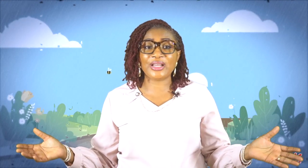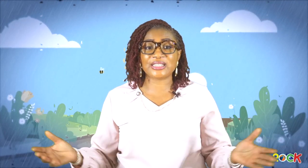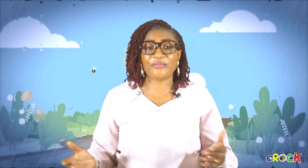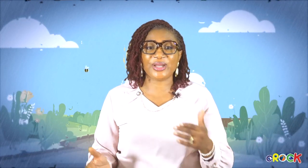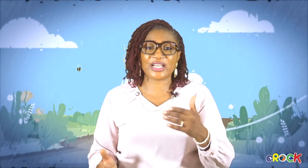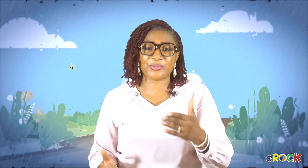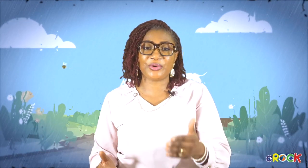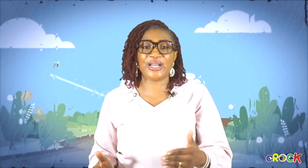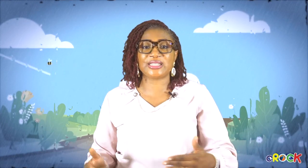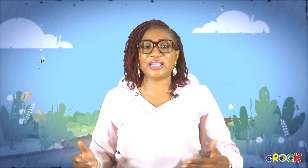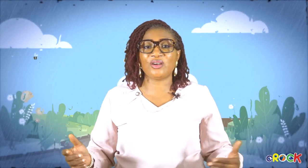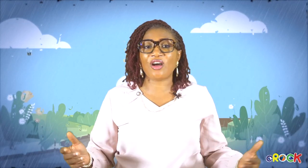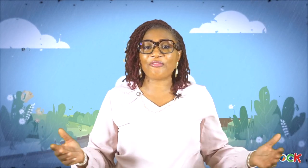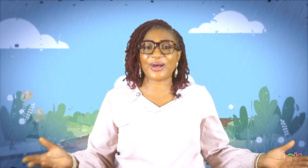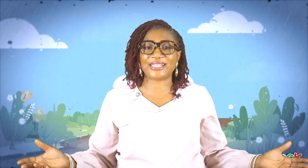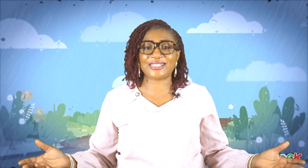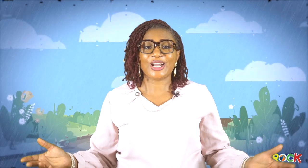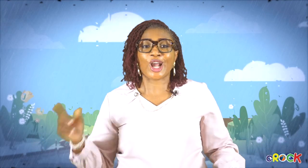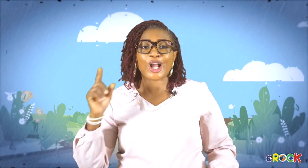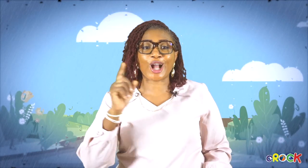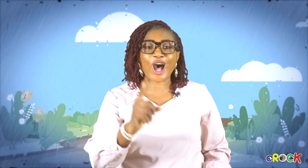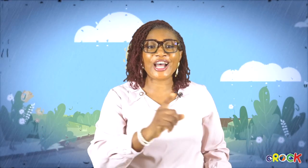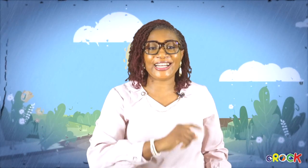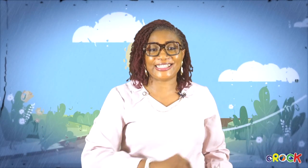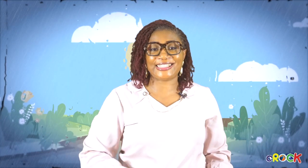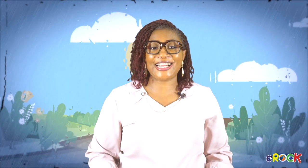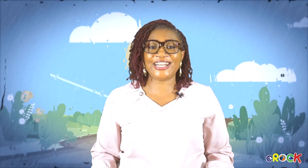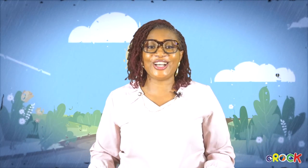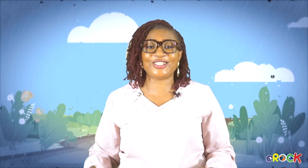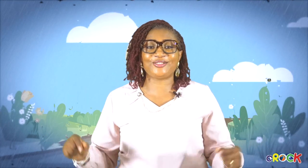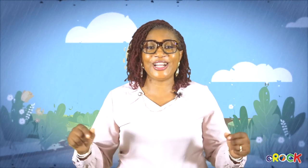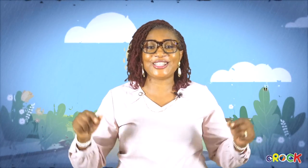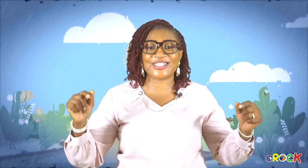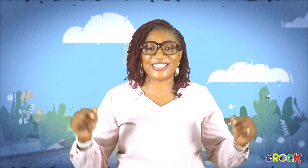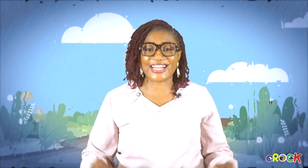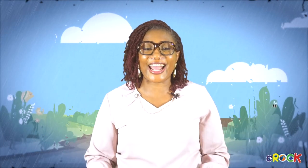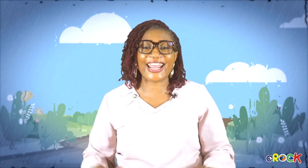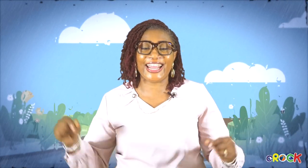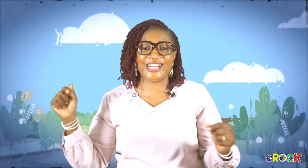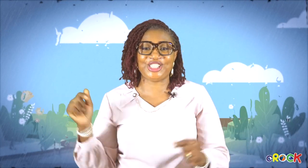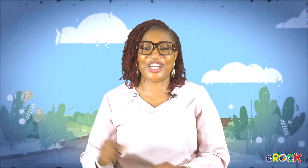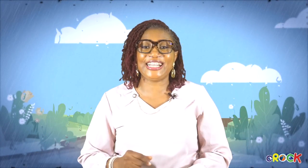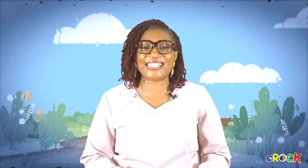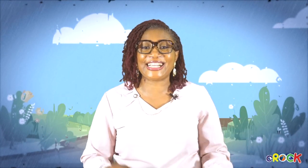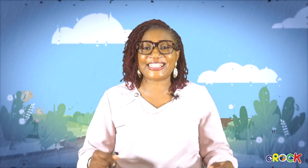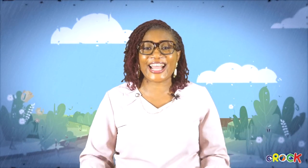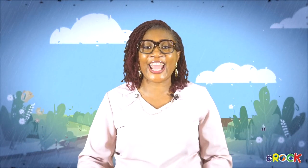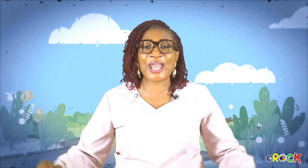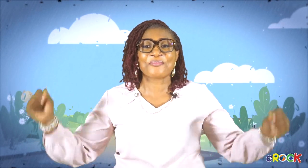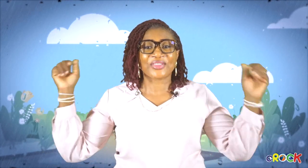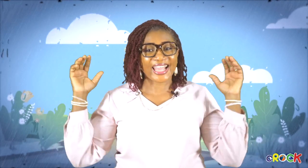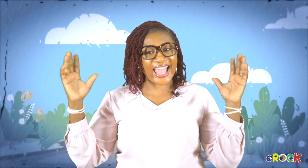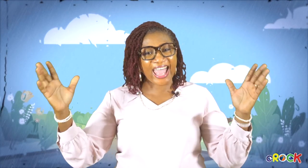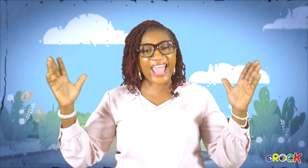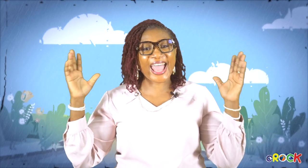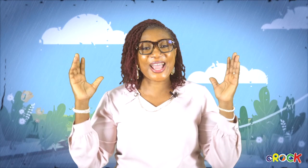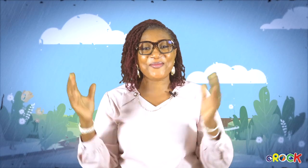our parents have been experiencing a rough patch. God is sending us rain today in Jesus'